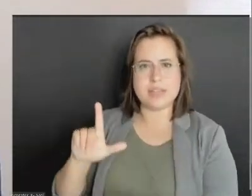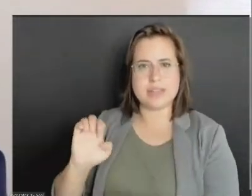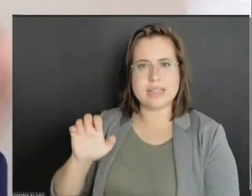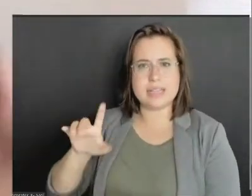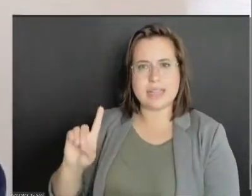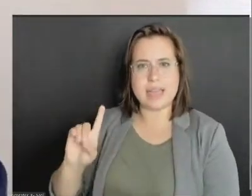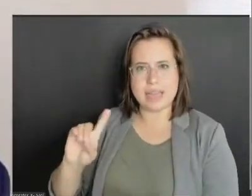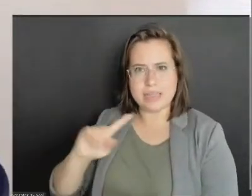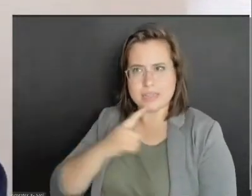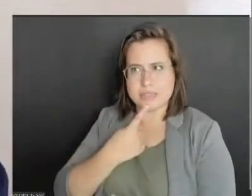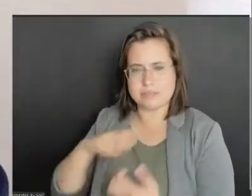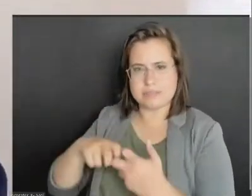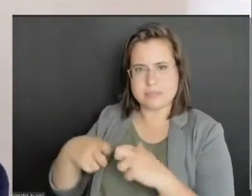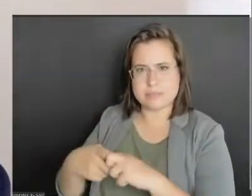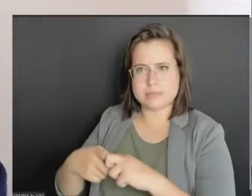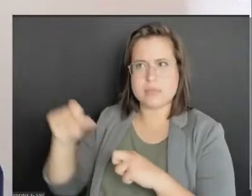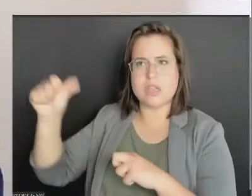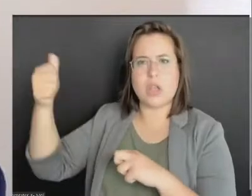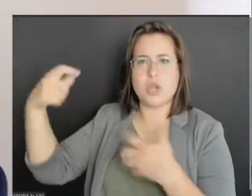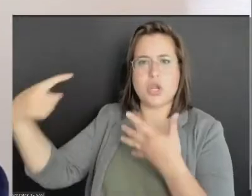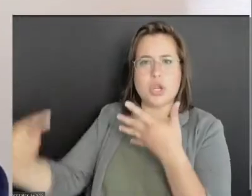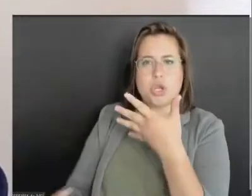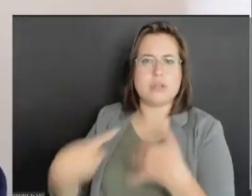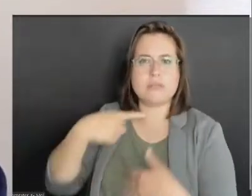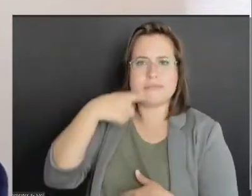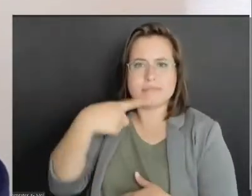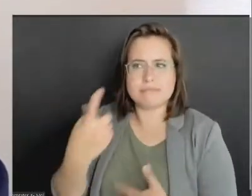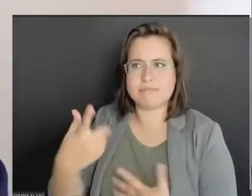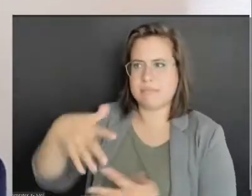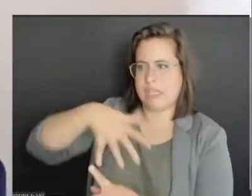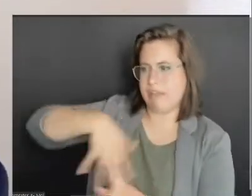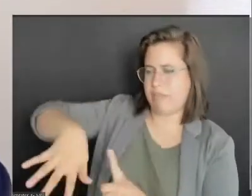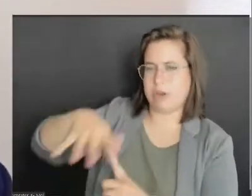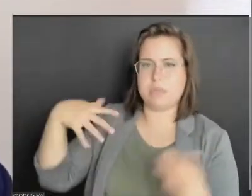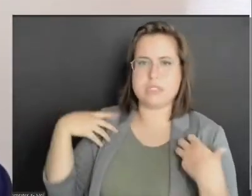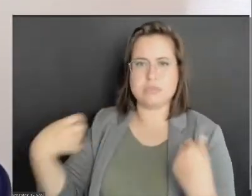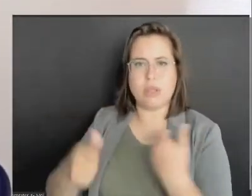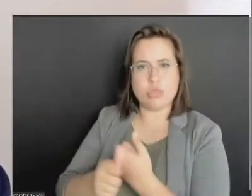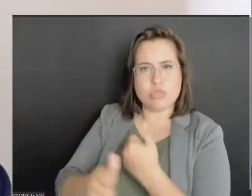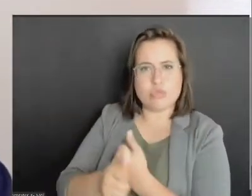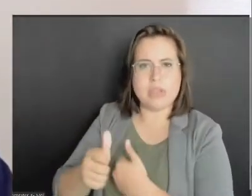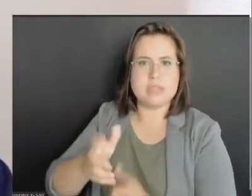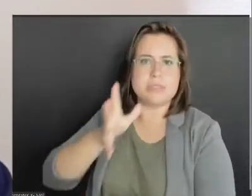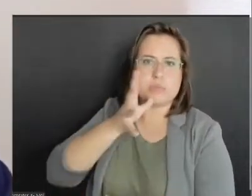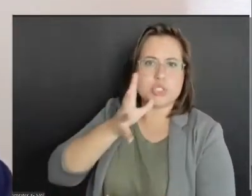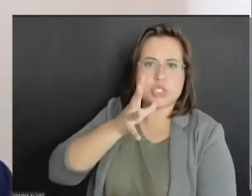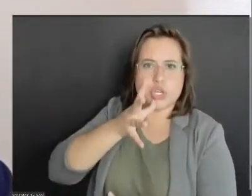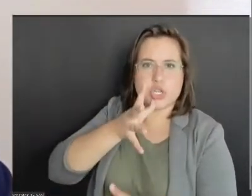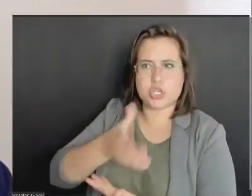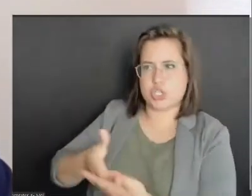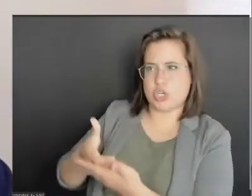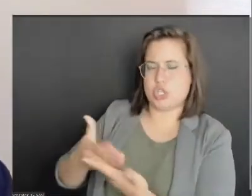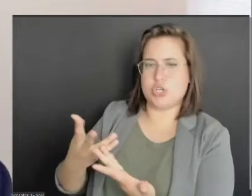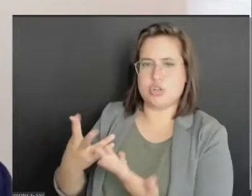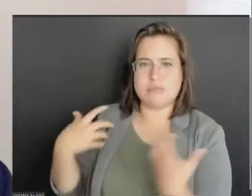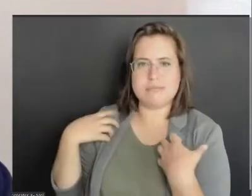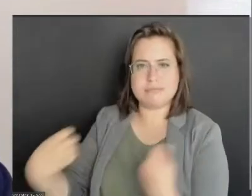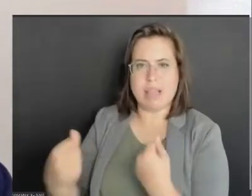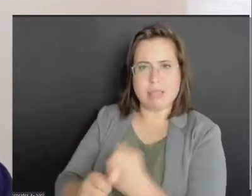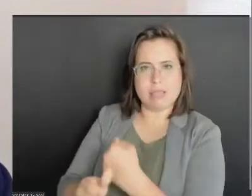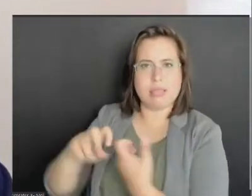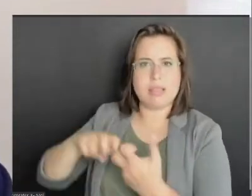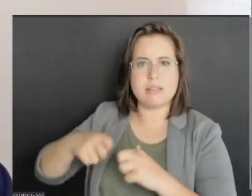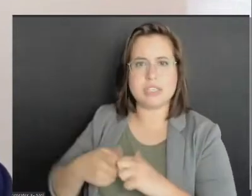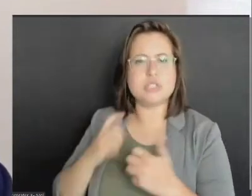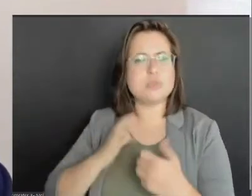Legionella, all the other public health threats, environmental health threats, maternal infant health issues. So our local and state health